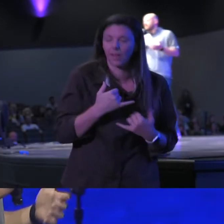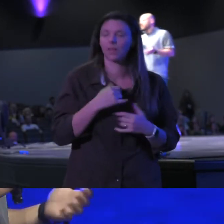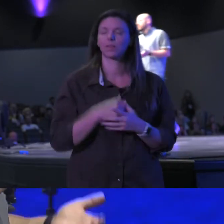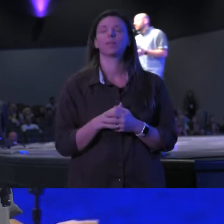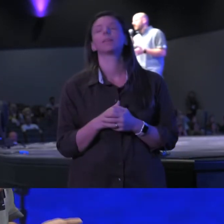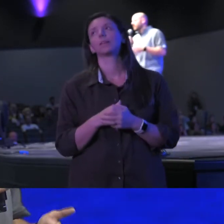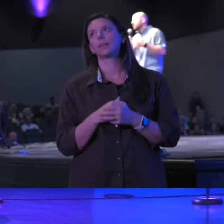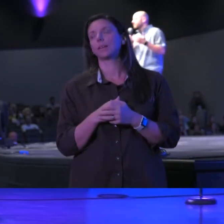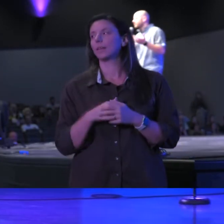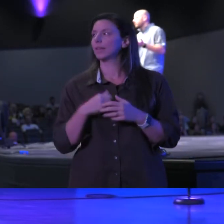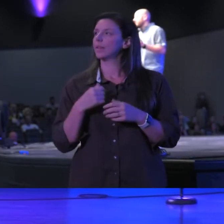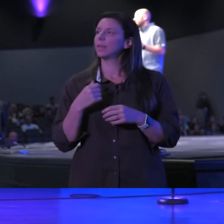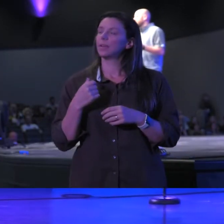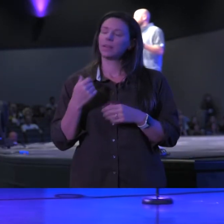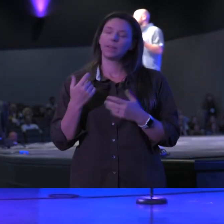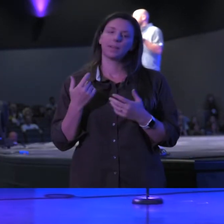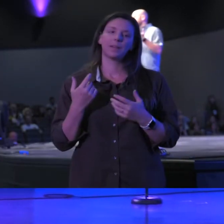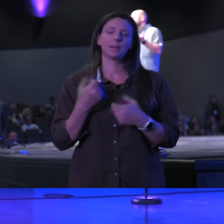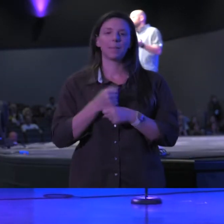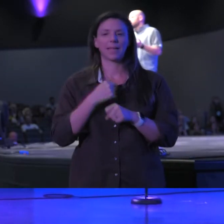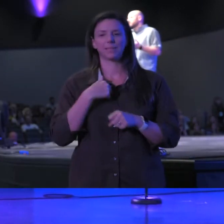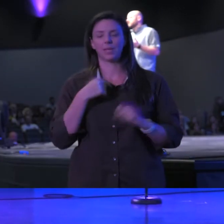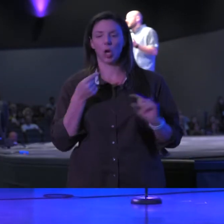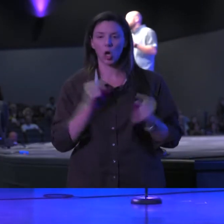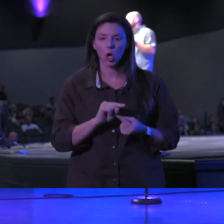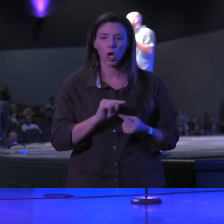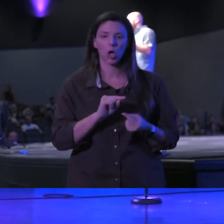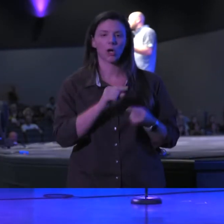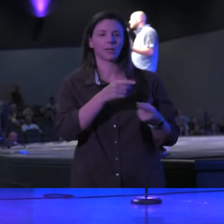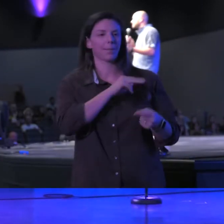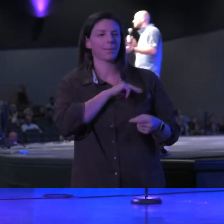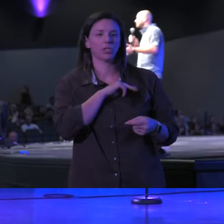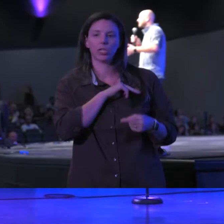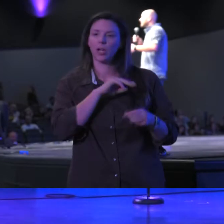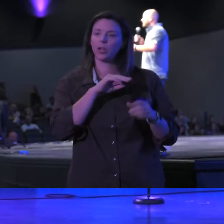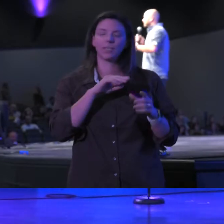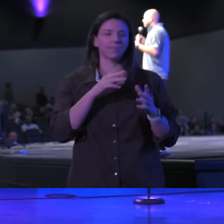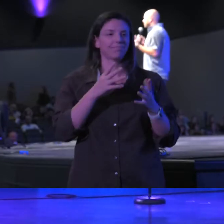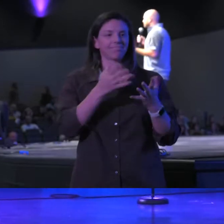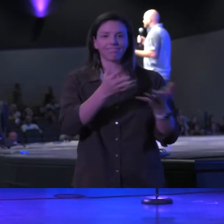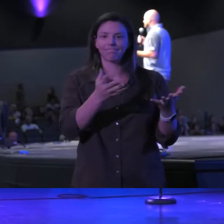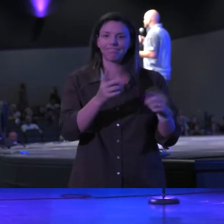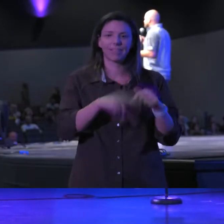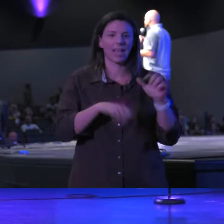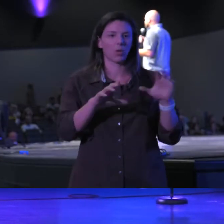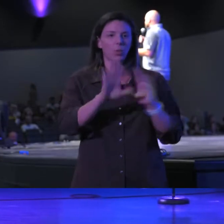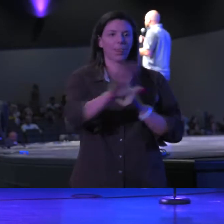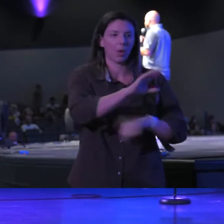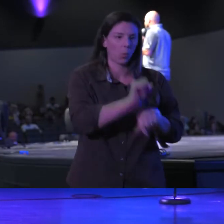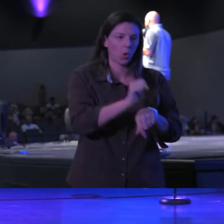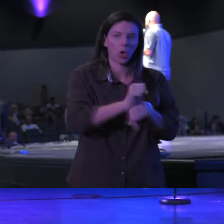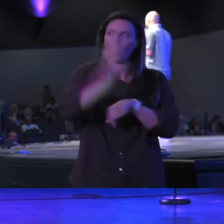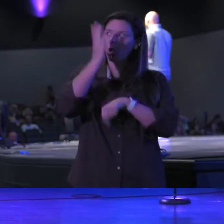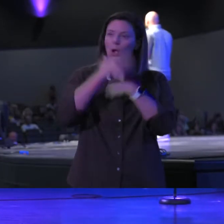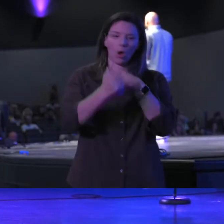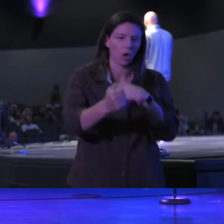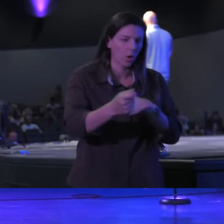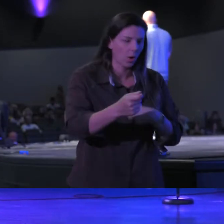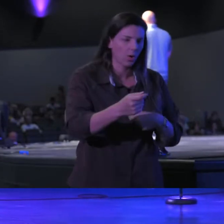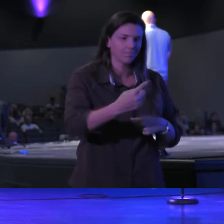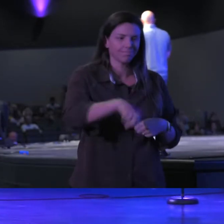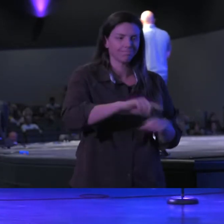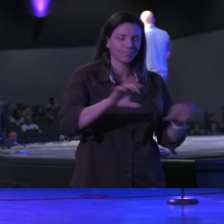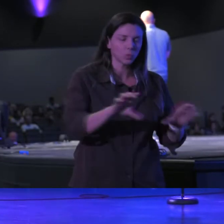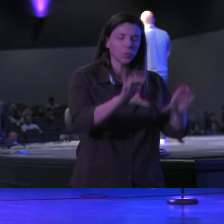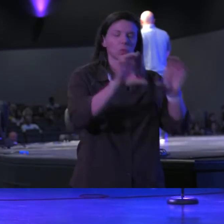it makes me hurt. I hurt for them that they're not able to do the work that God has called them to do. And our team is we really mourned and